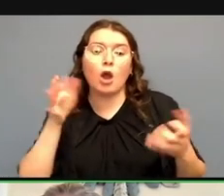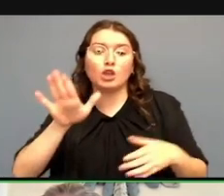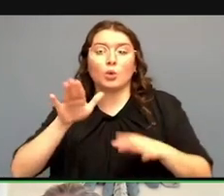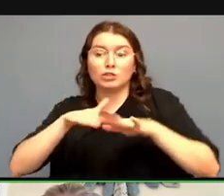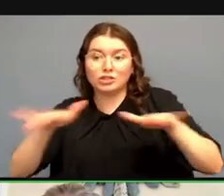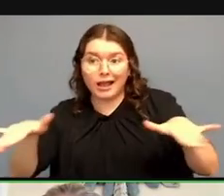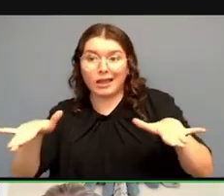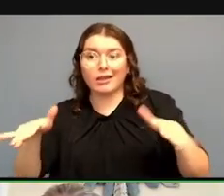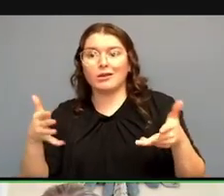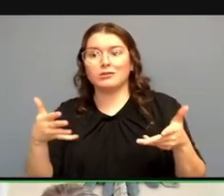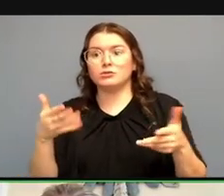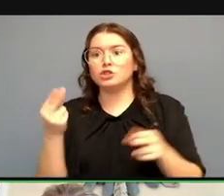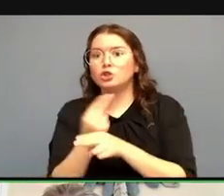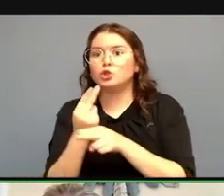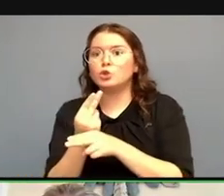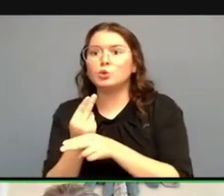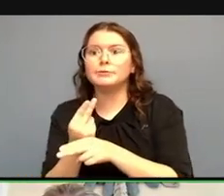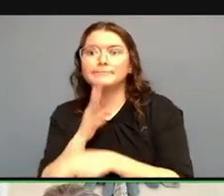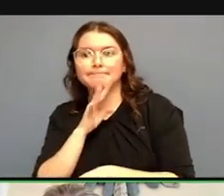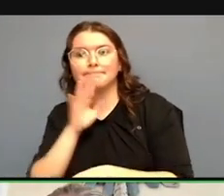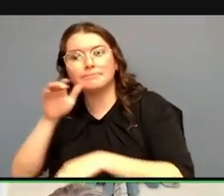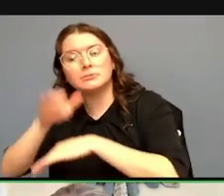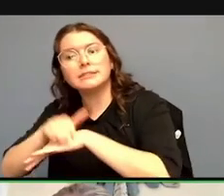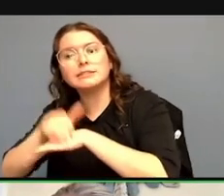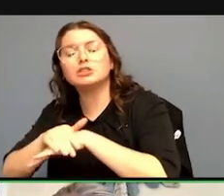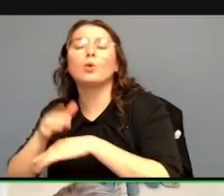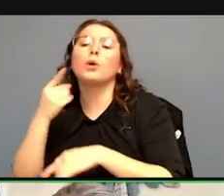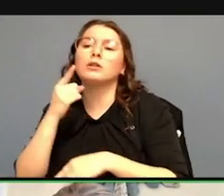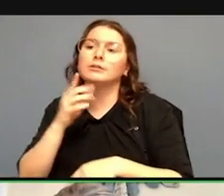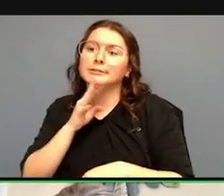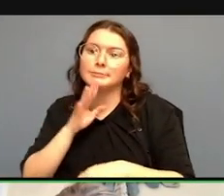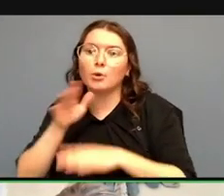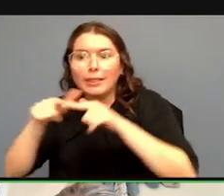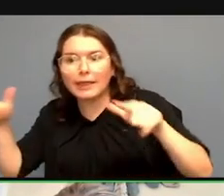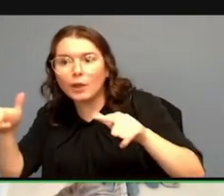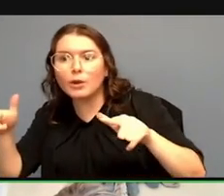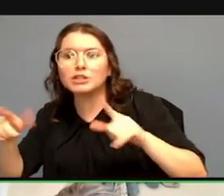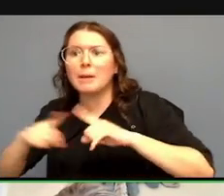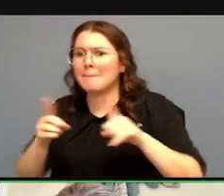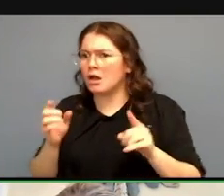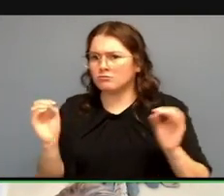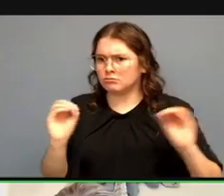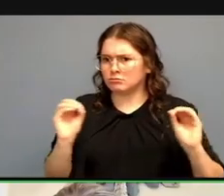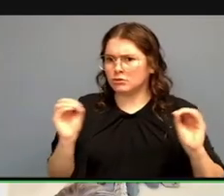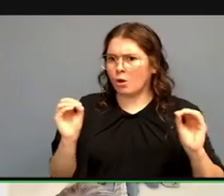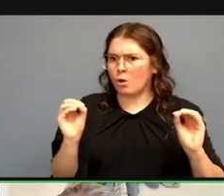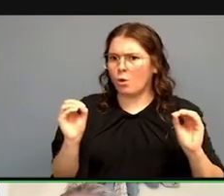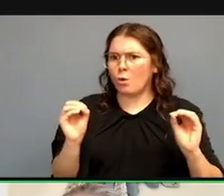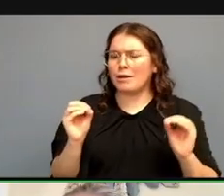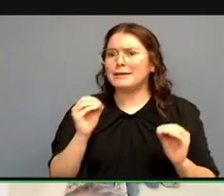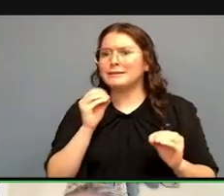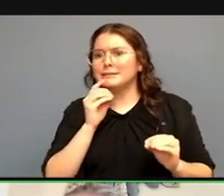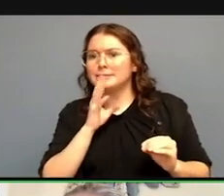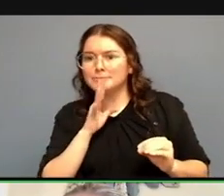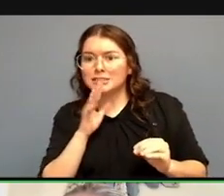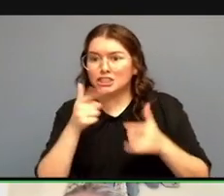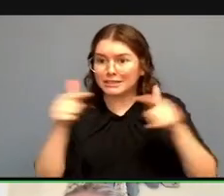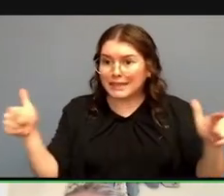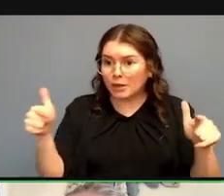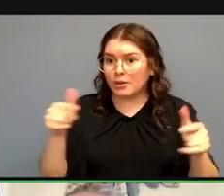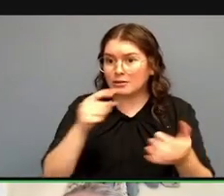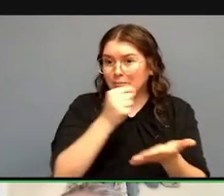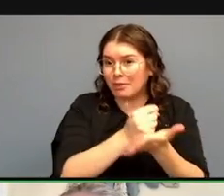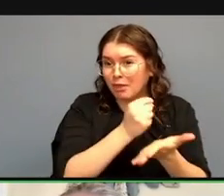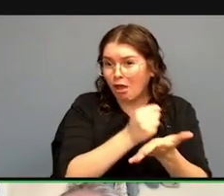to use spoken language and there's no speech pathologist listed on an assessment plan, then you would say,